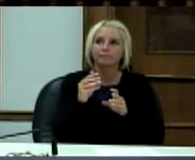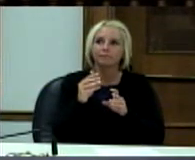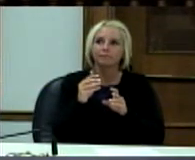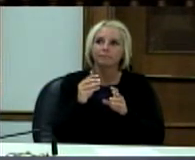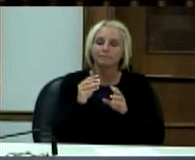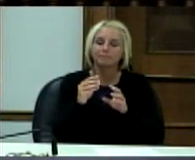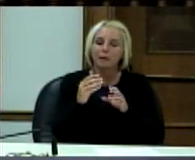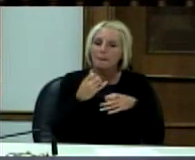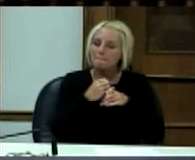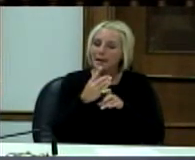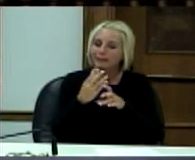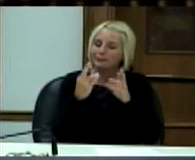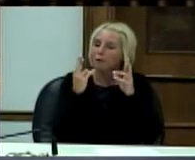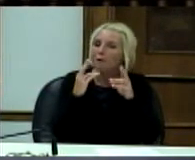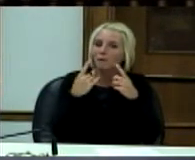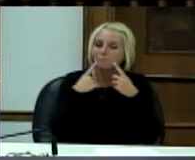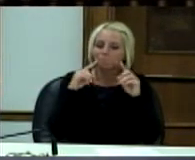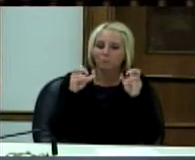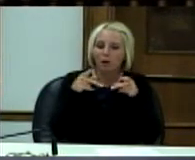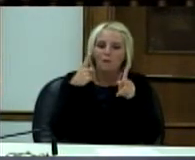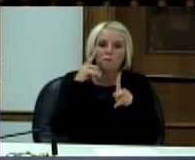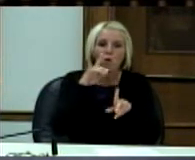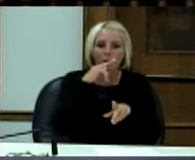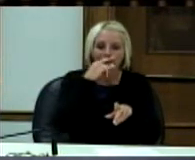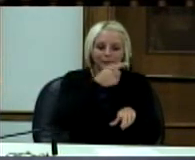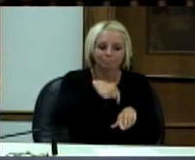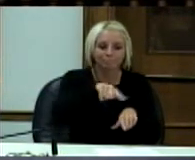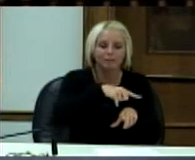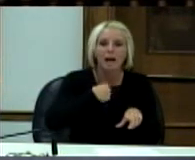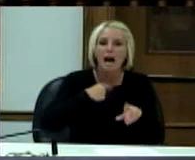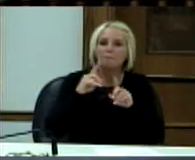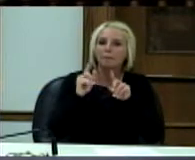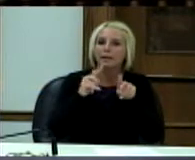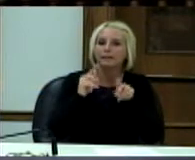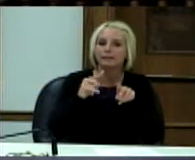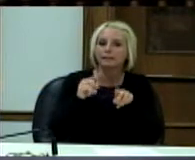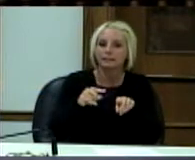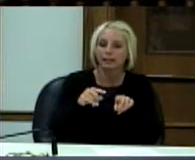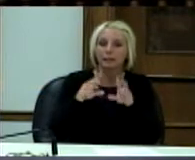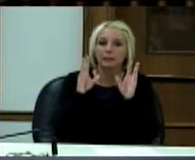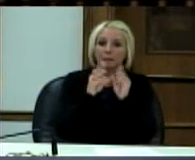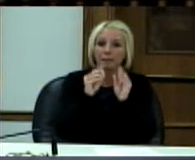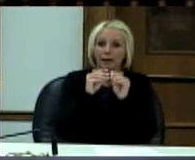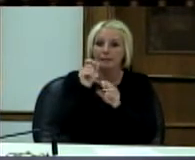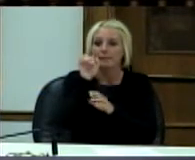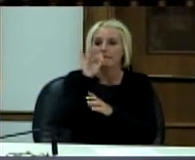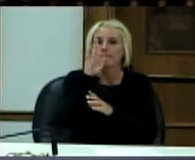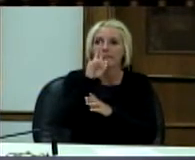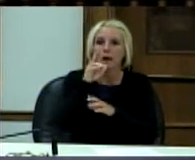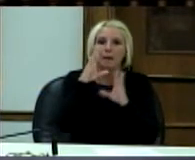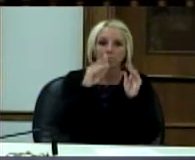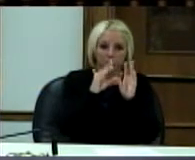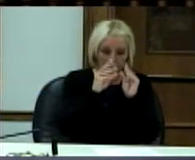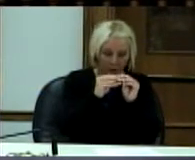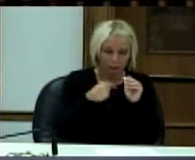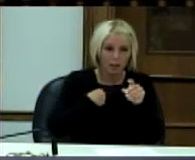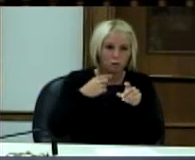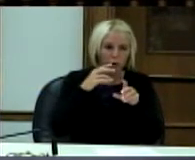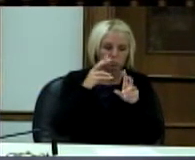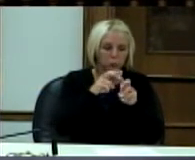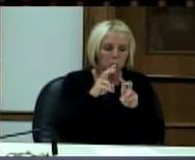some hopefully successful opportunities for kids. I've been attending the fair meetings, and the fair meetings we're looking